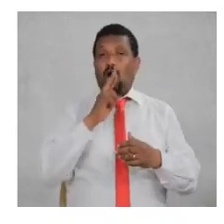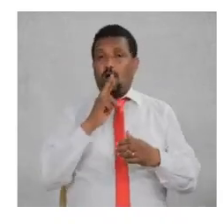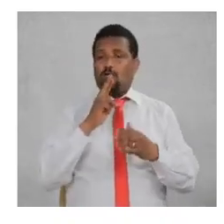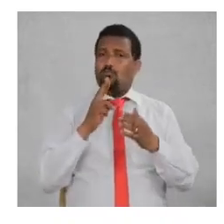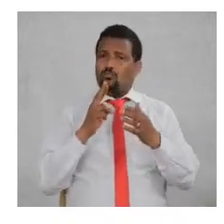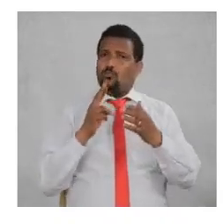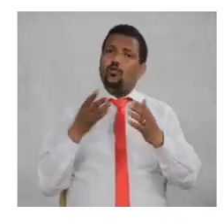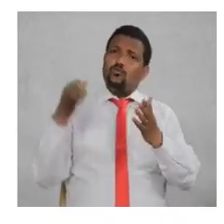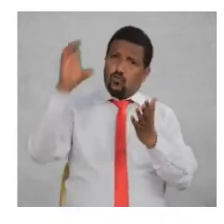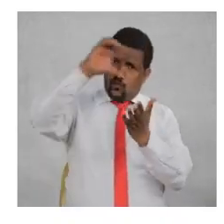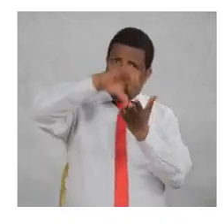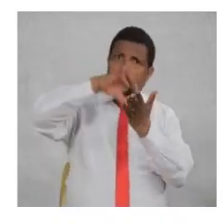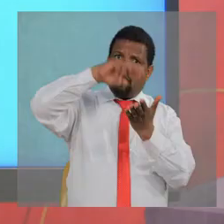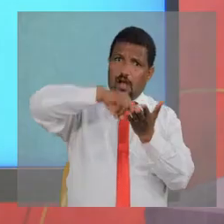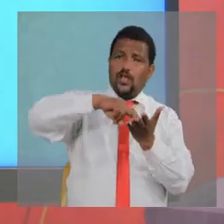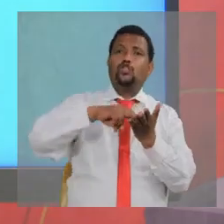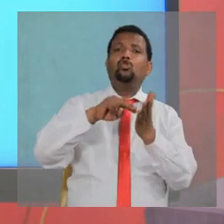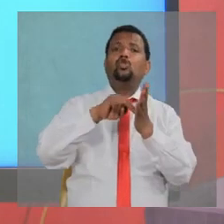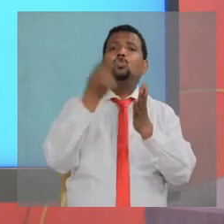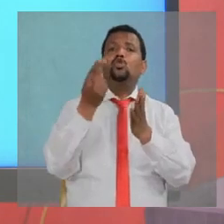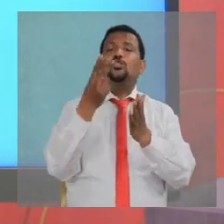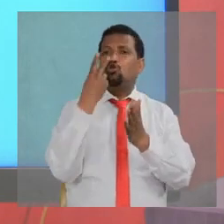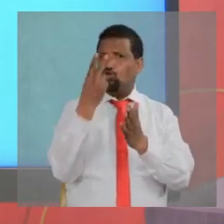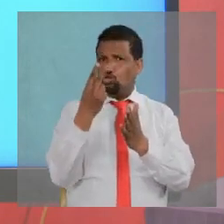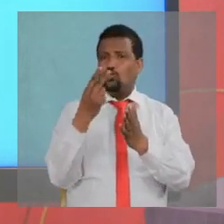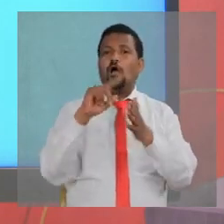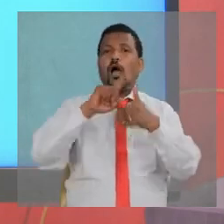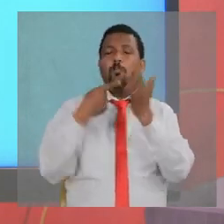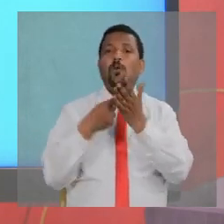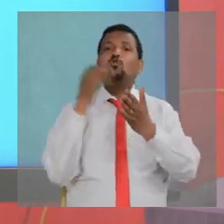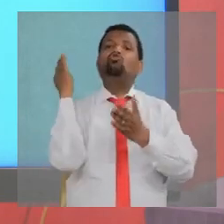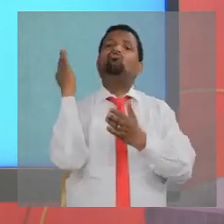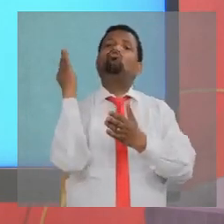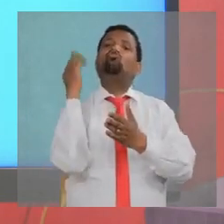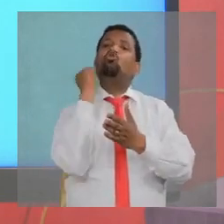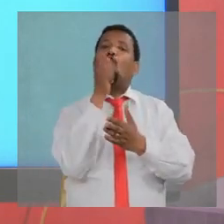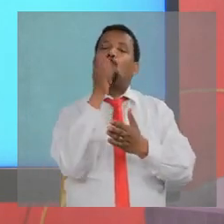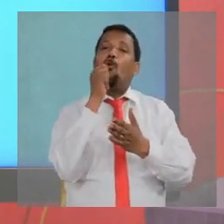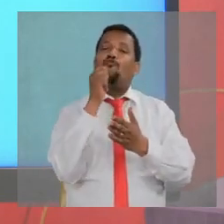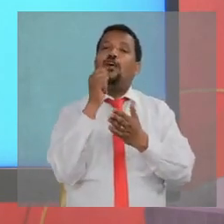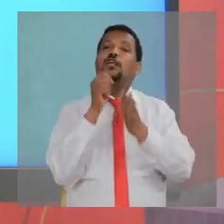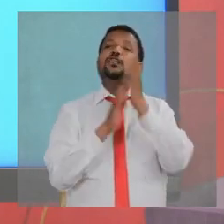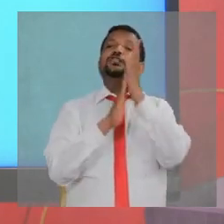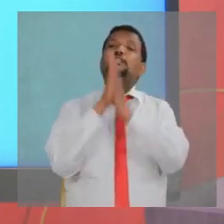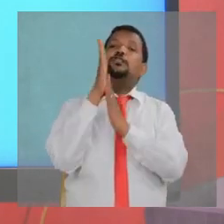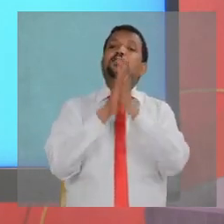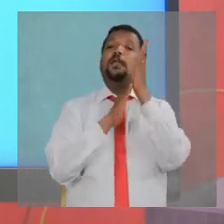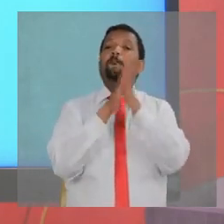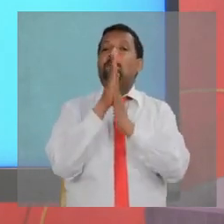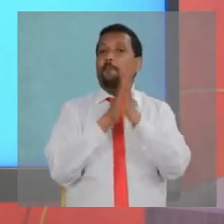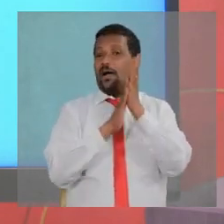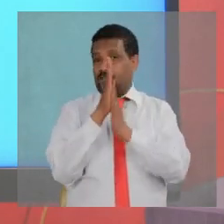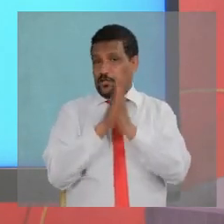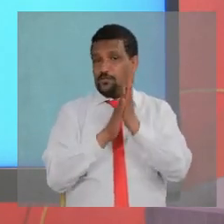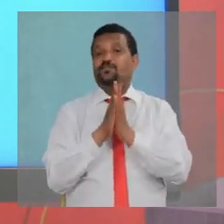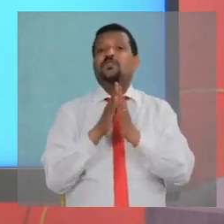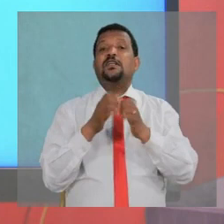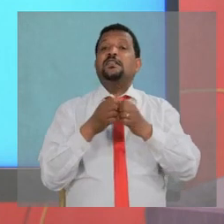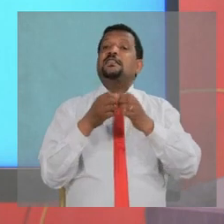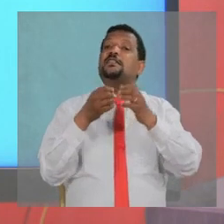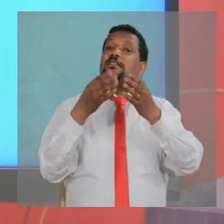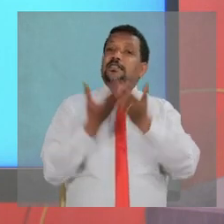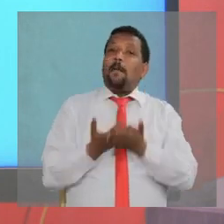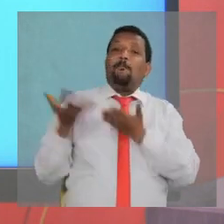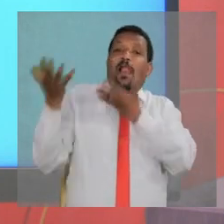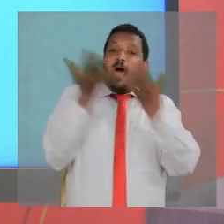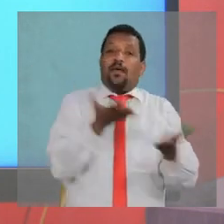to revise unit 2, which is about theory of demand, supply and elasticity. Under this unit we